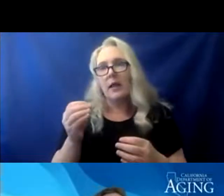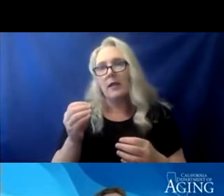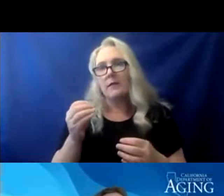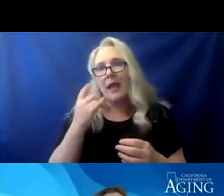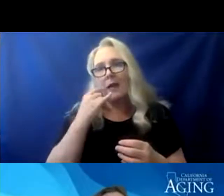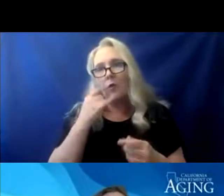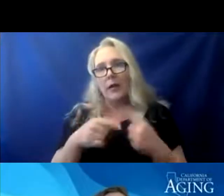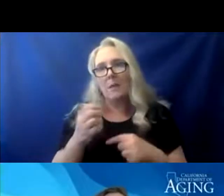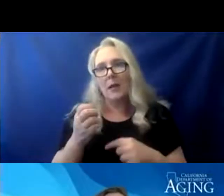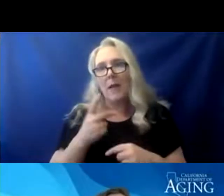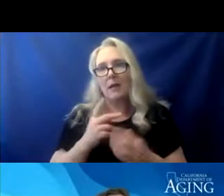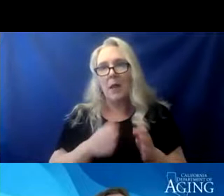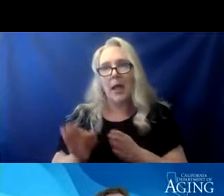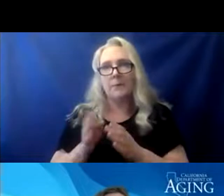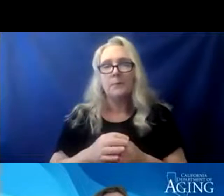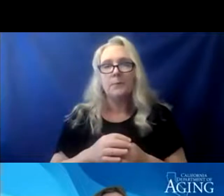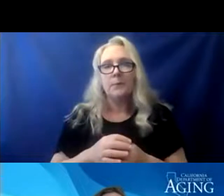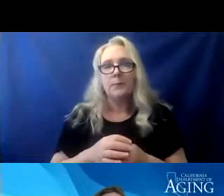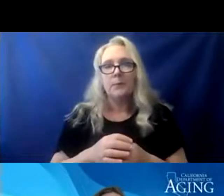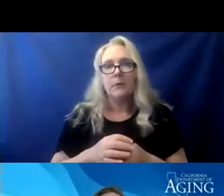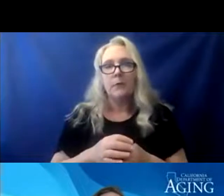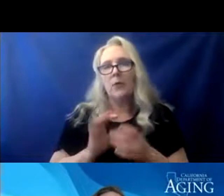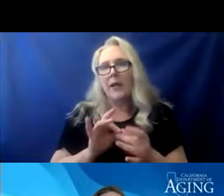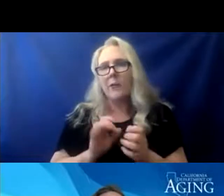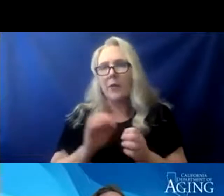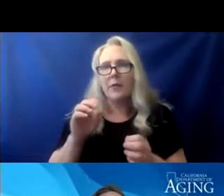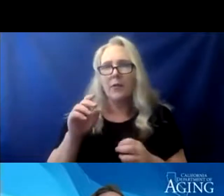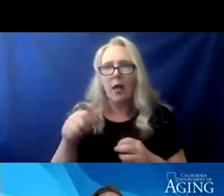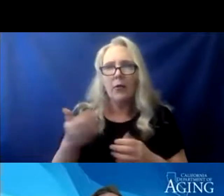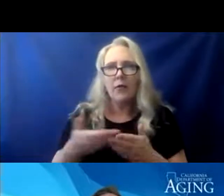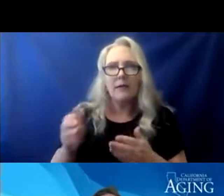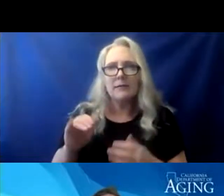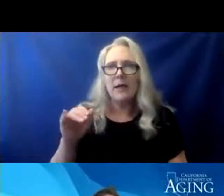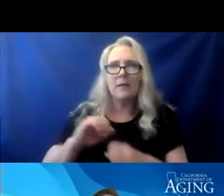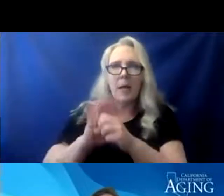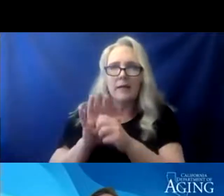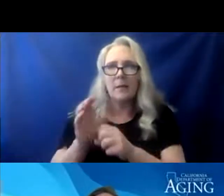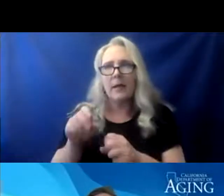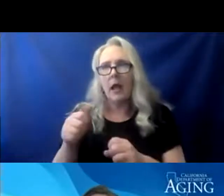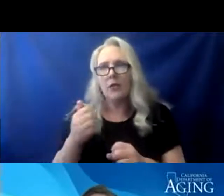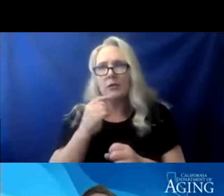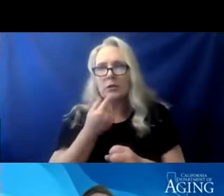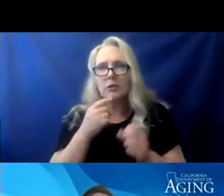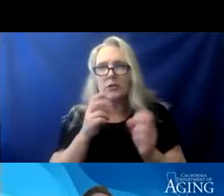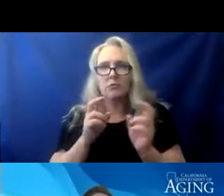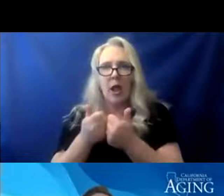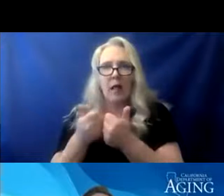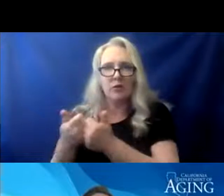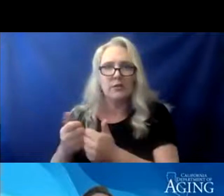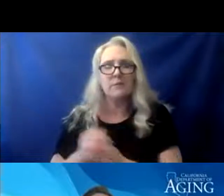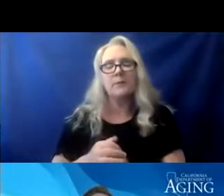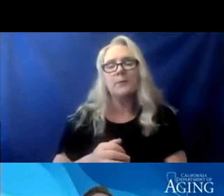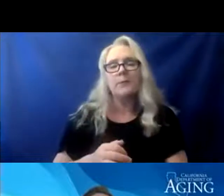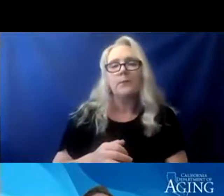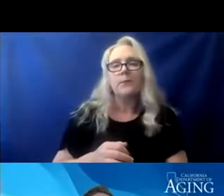dare I say, threats like such as the pandemic and other serious challenges. The other thing that we want to make sure we get advice